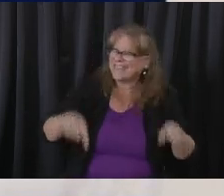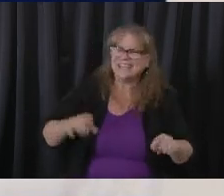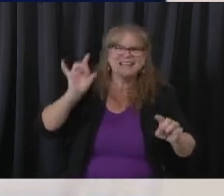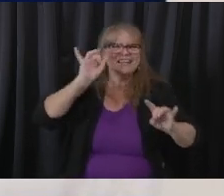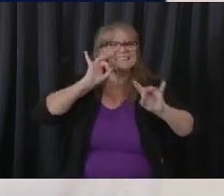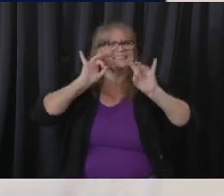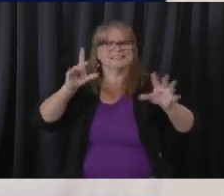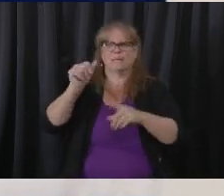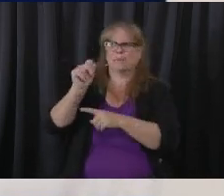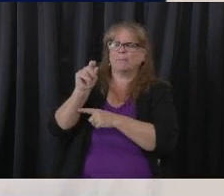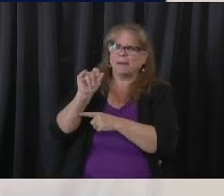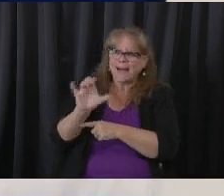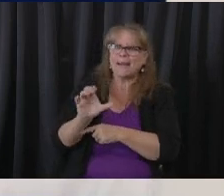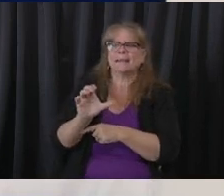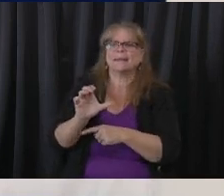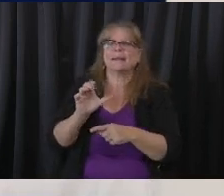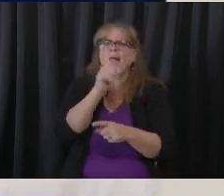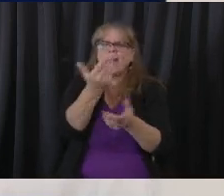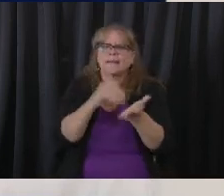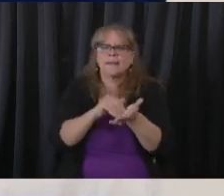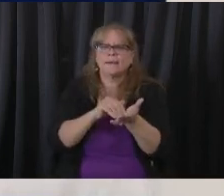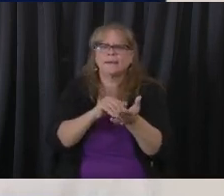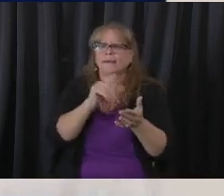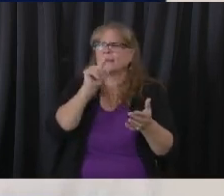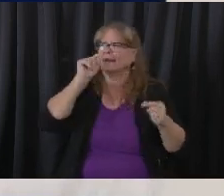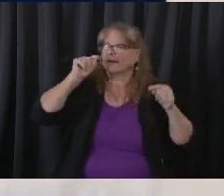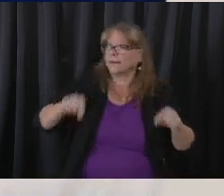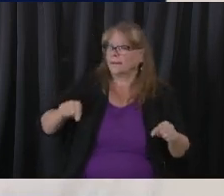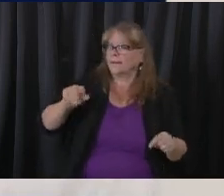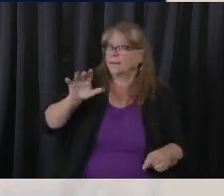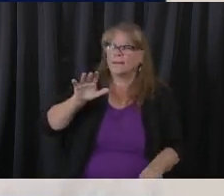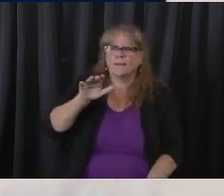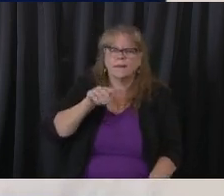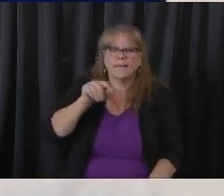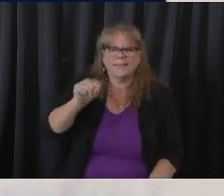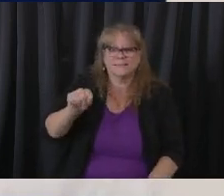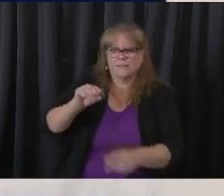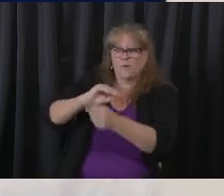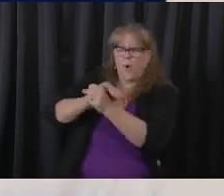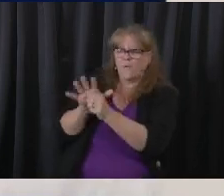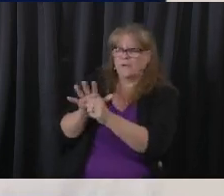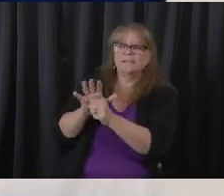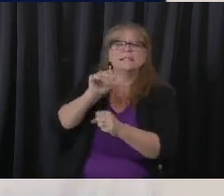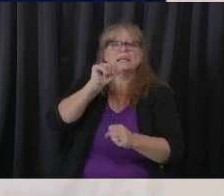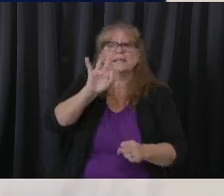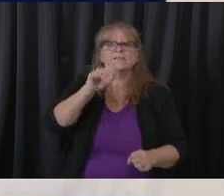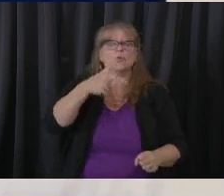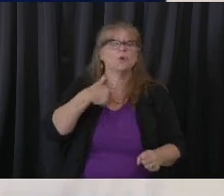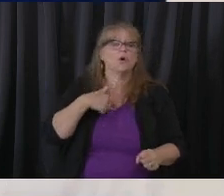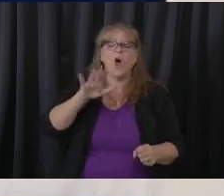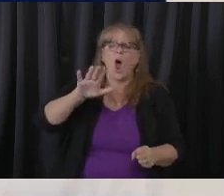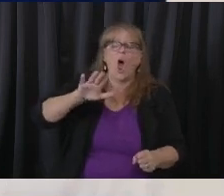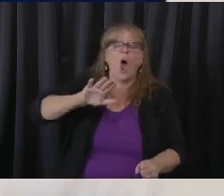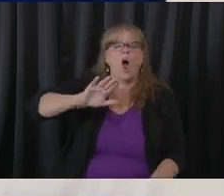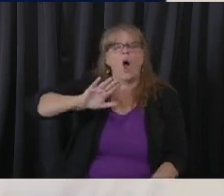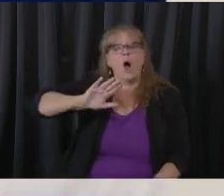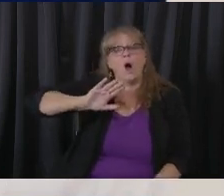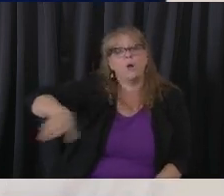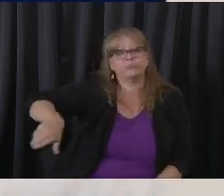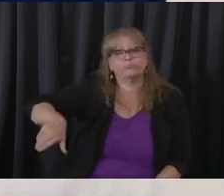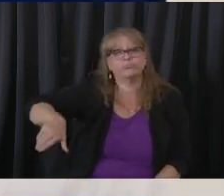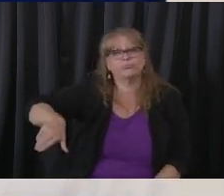lapse, Colorado, like other states, could become a hotspot. A great loss of life and great setback to the